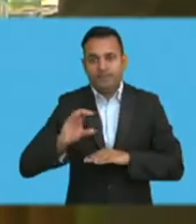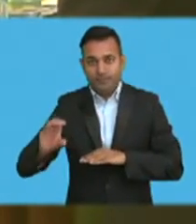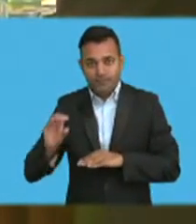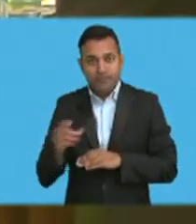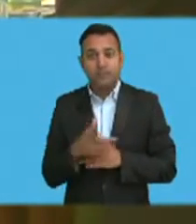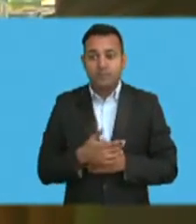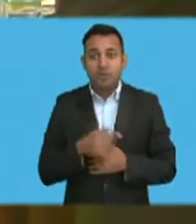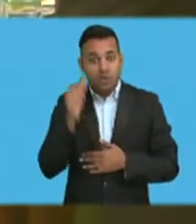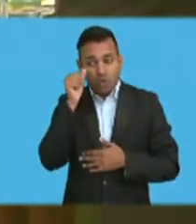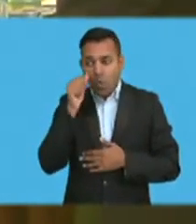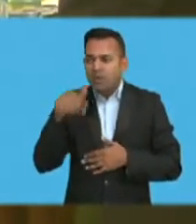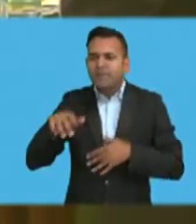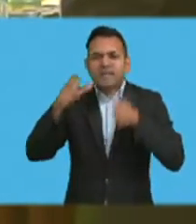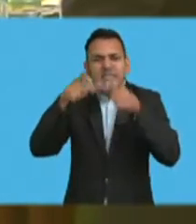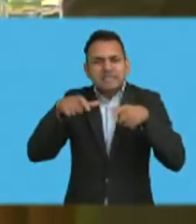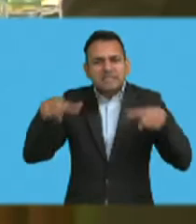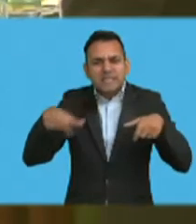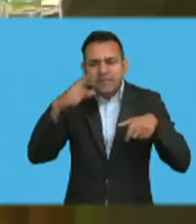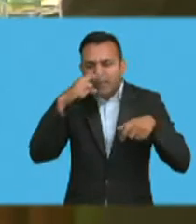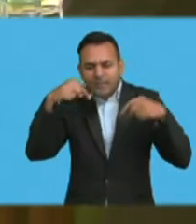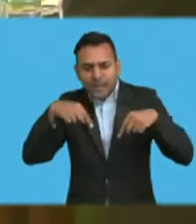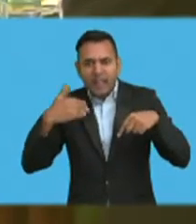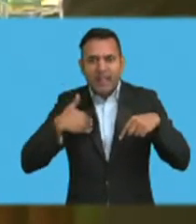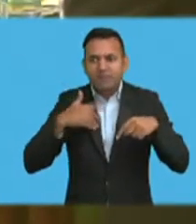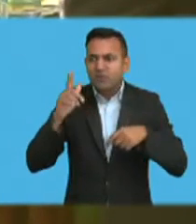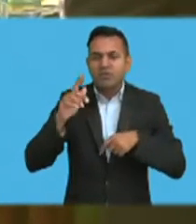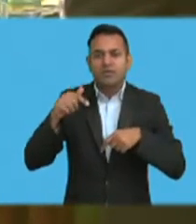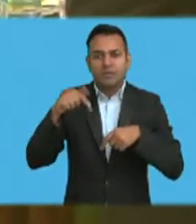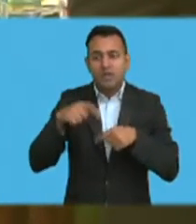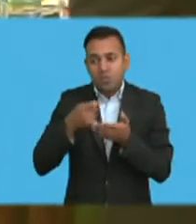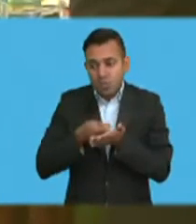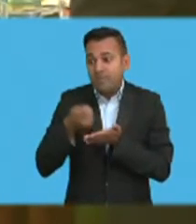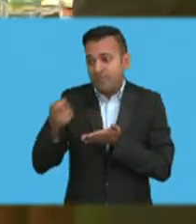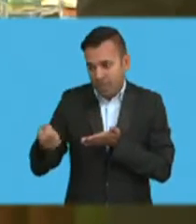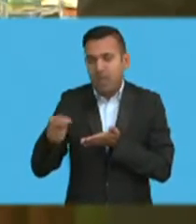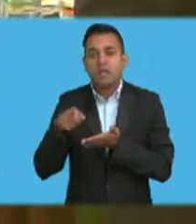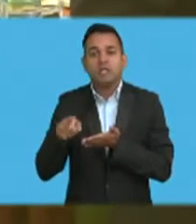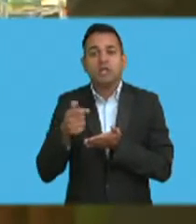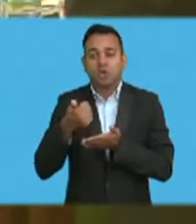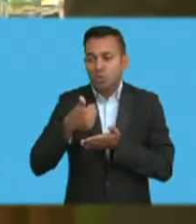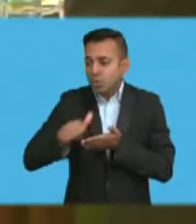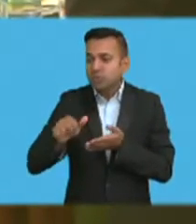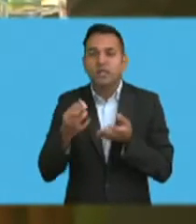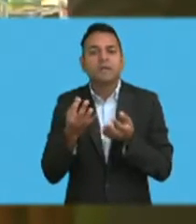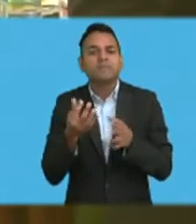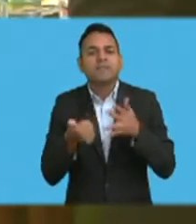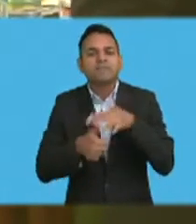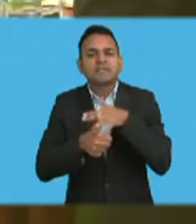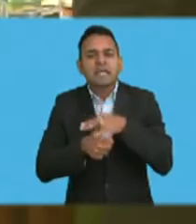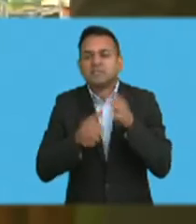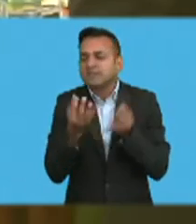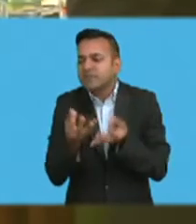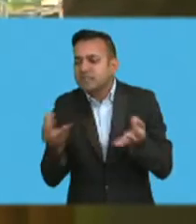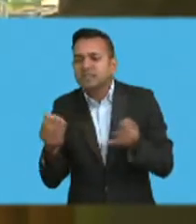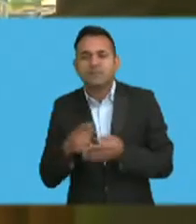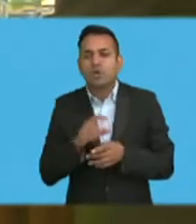pay for use of urban facilities, but the users are not only urban ratepayers, but also rural people